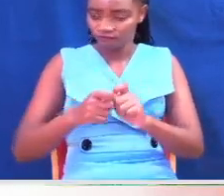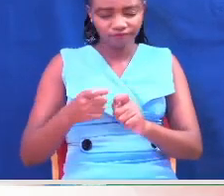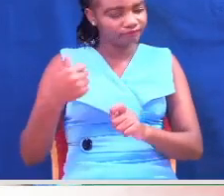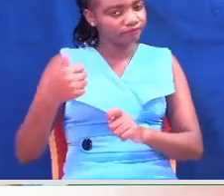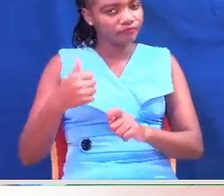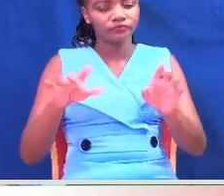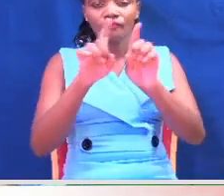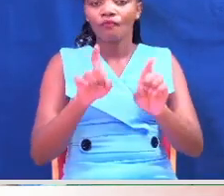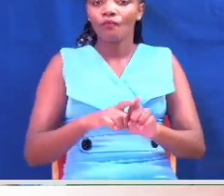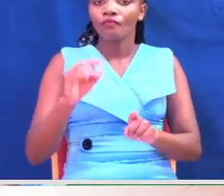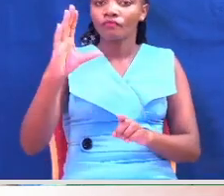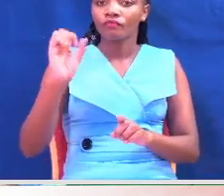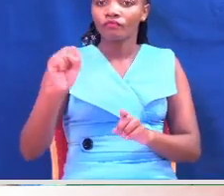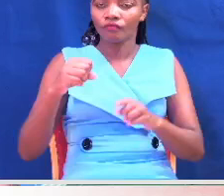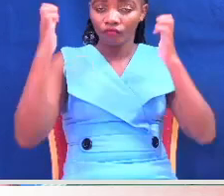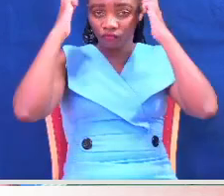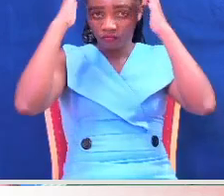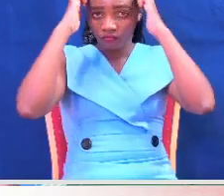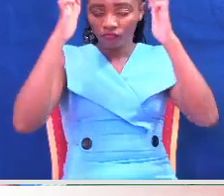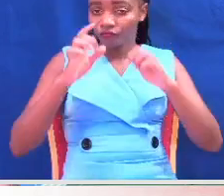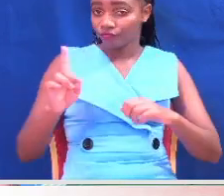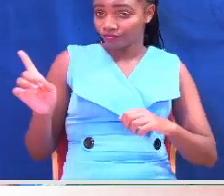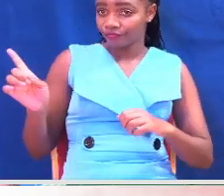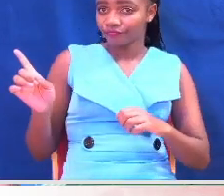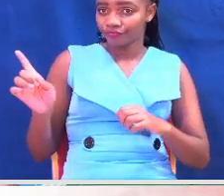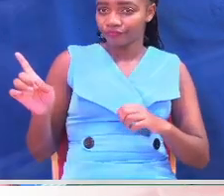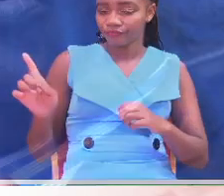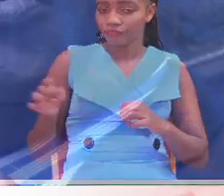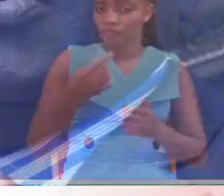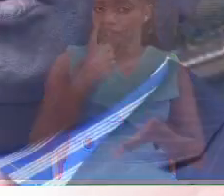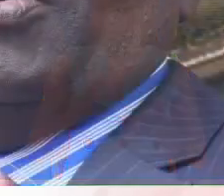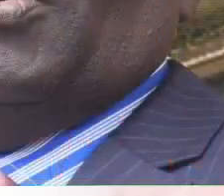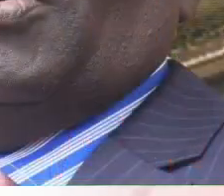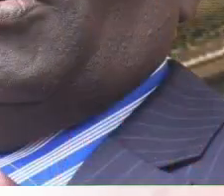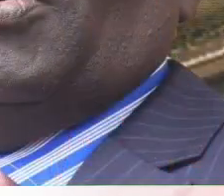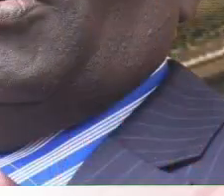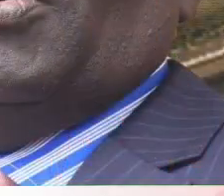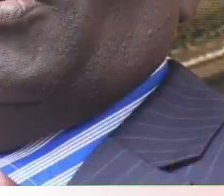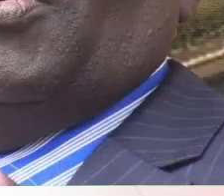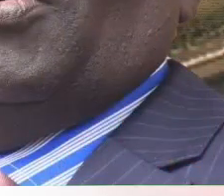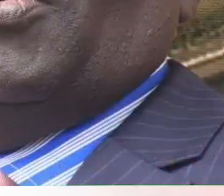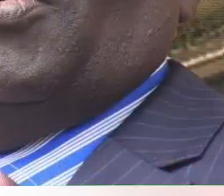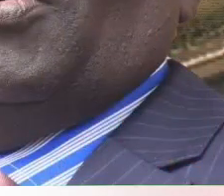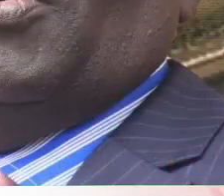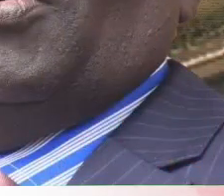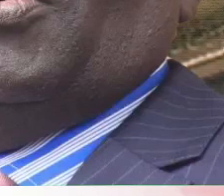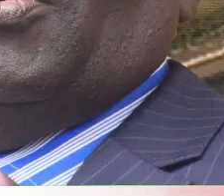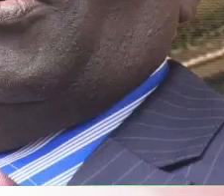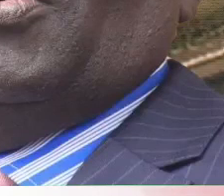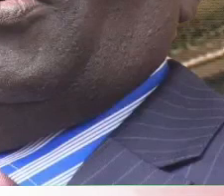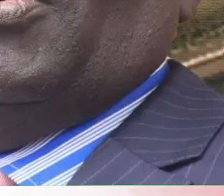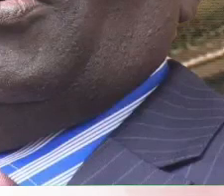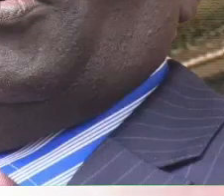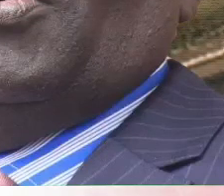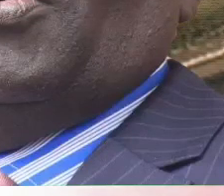Education Cabinet Secretary Professor George Magoha has defended the TSC proposals, saying that the move shall help implement